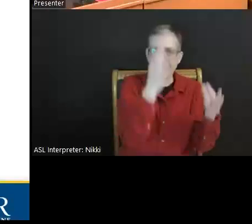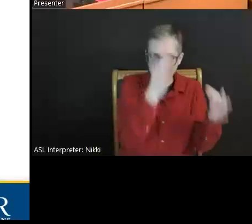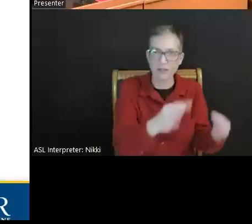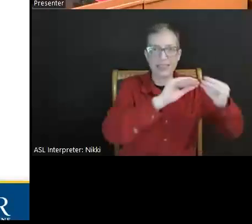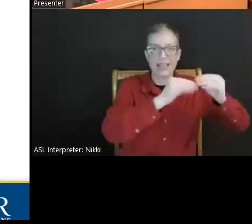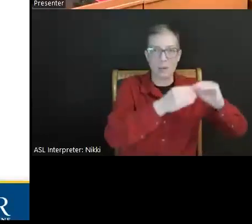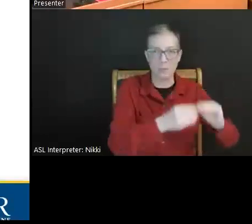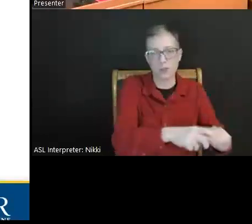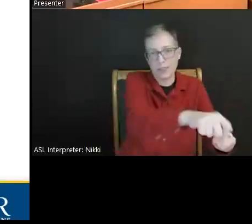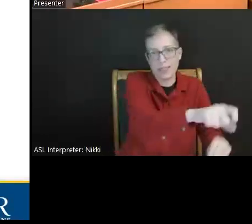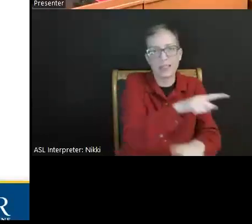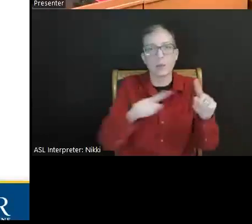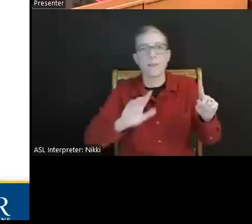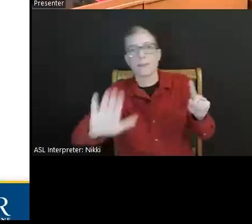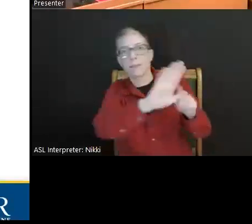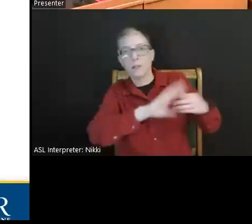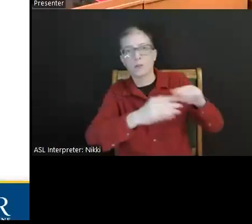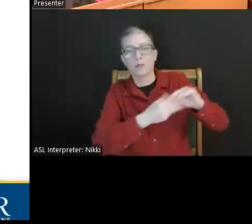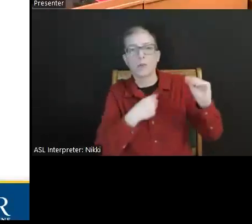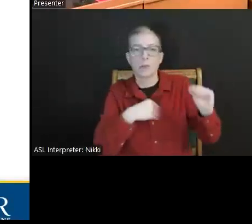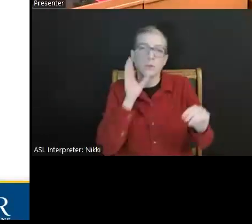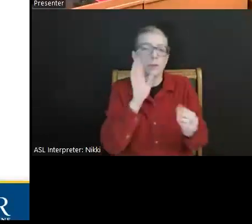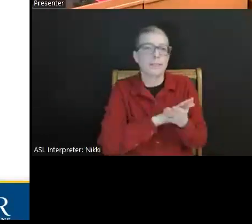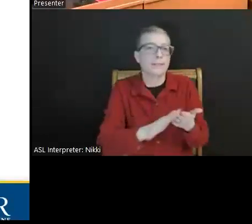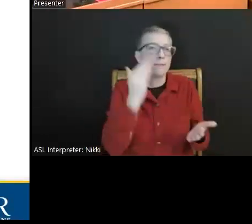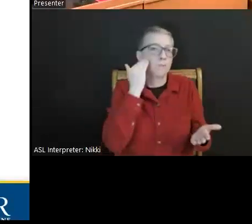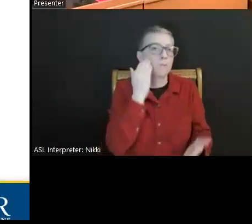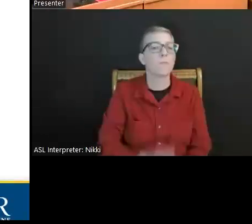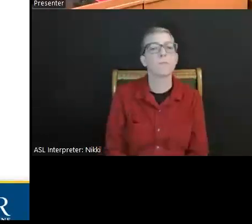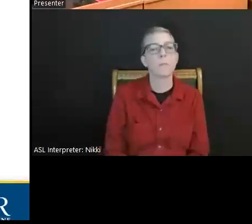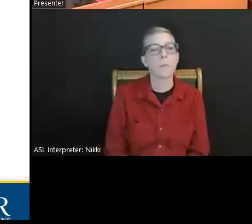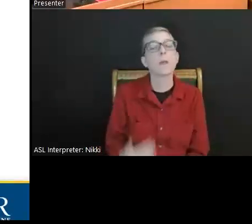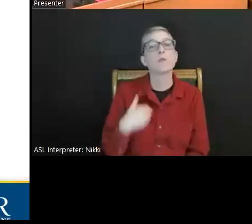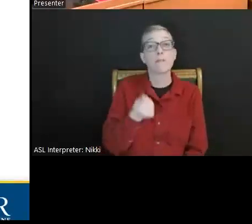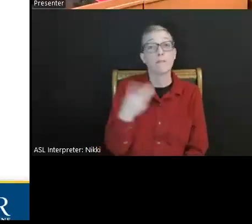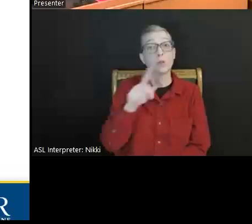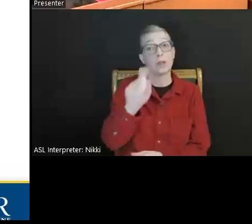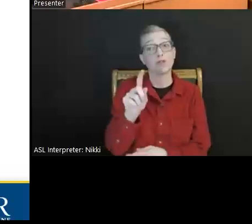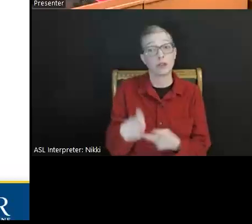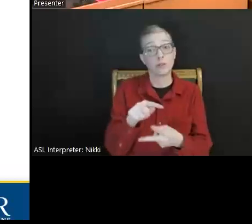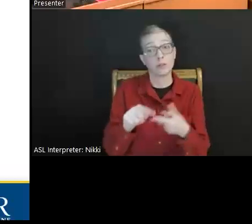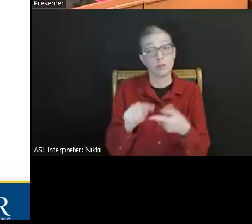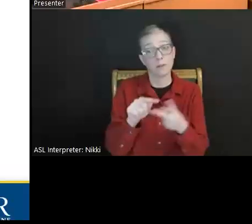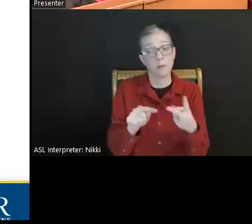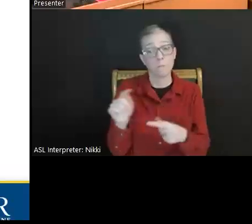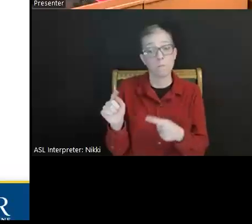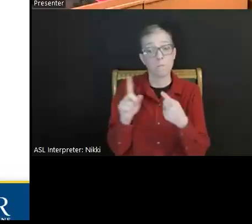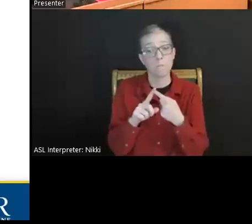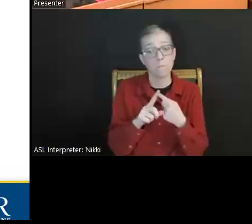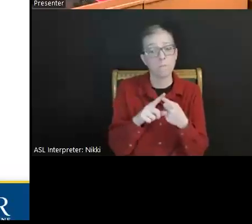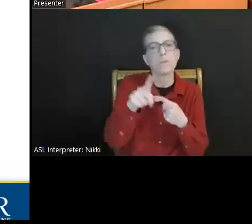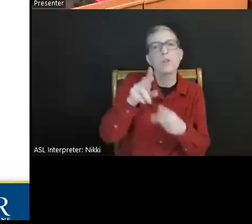anecdotal experiences would be really cool. A couple questions. One, you mentioned that the program